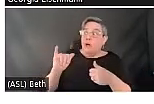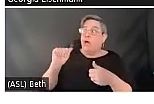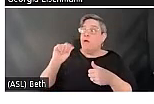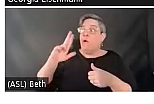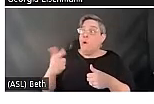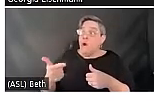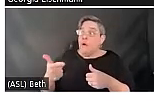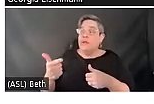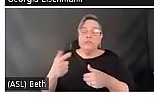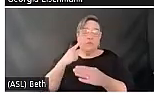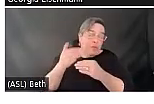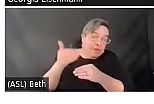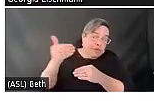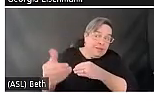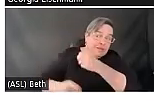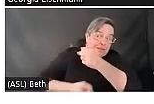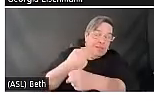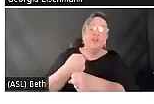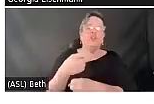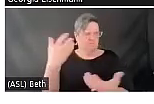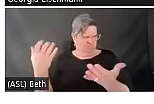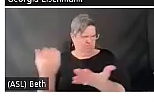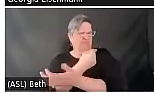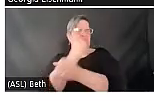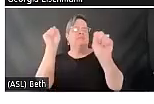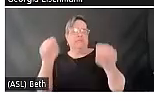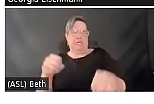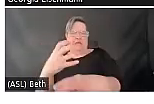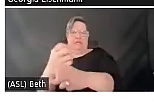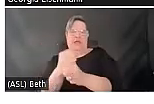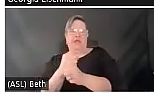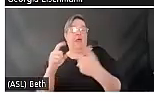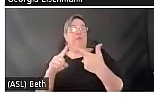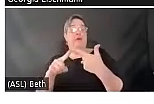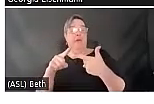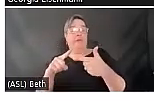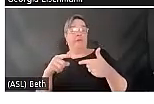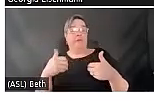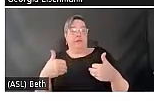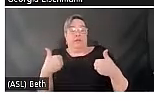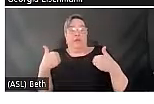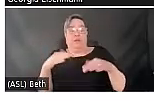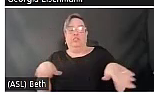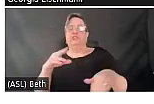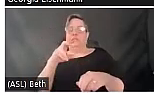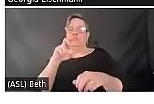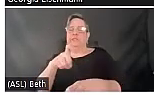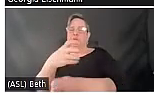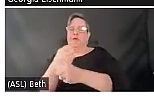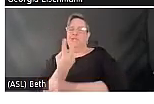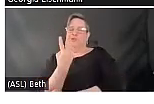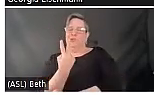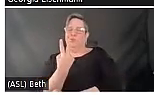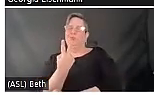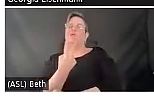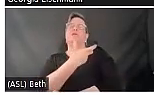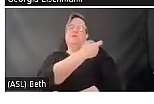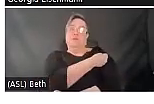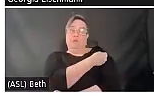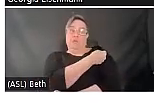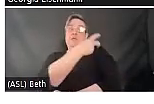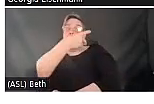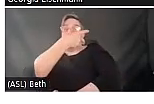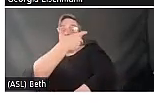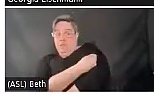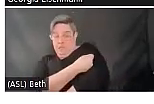they can absolutely get it. And then the second dose should be given. So they require 2 doses. Second dose should be given about at least